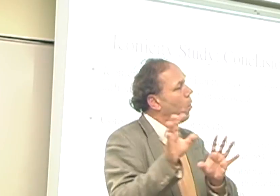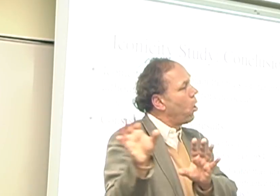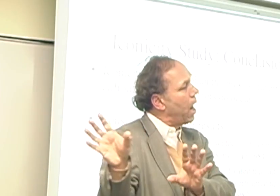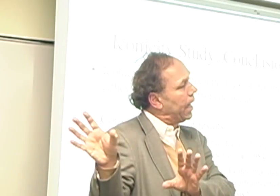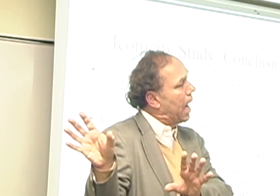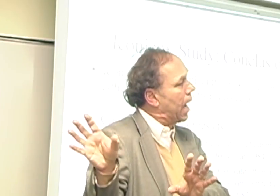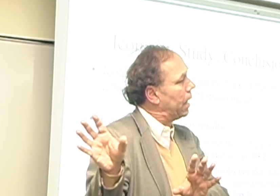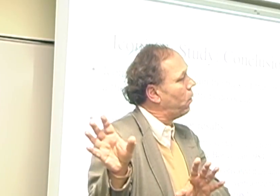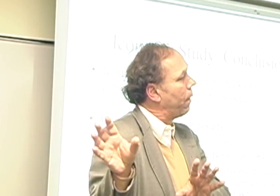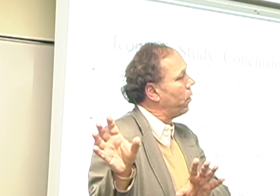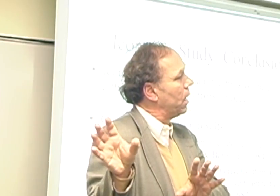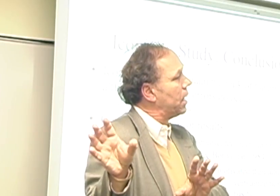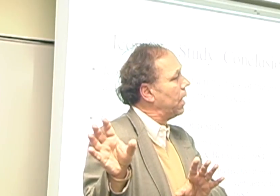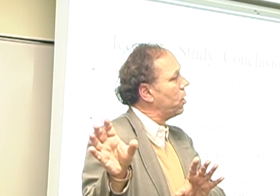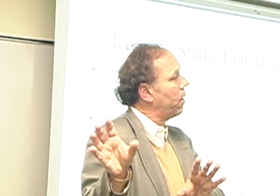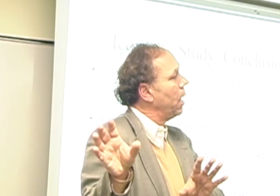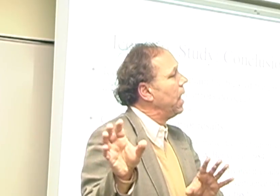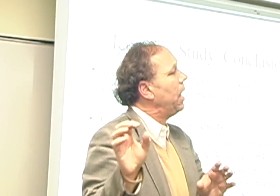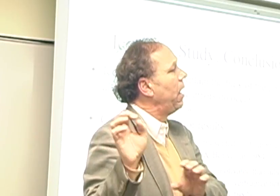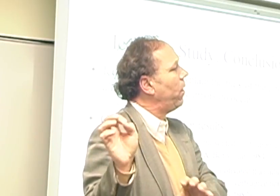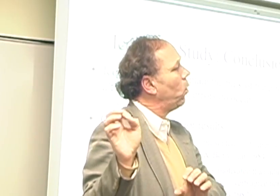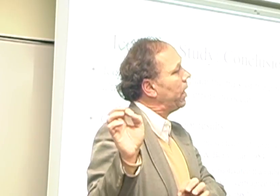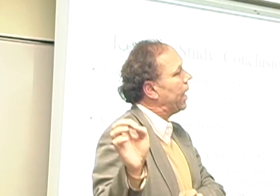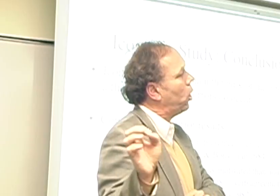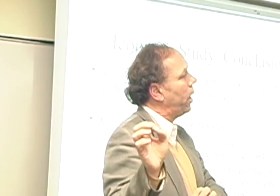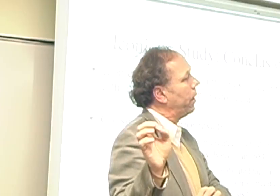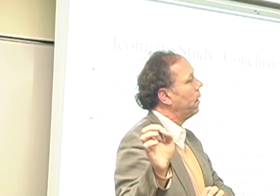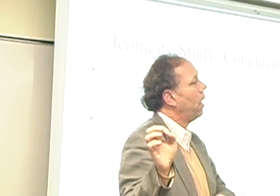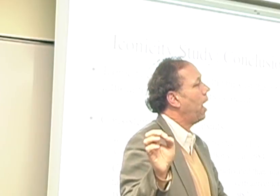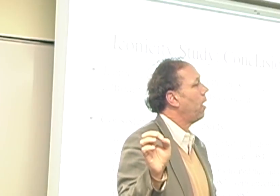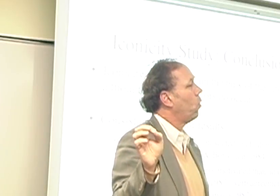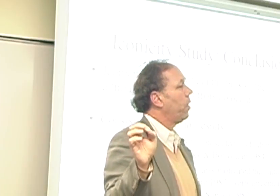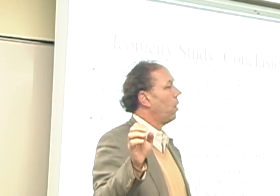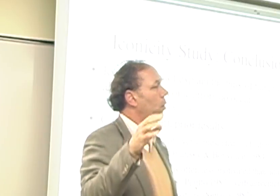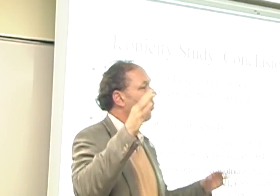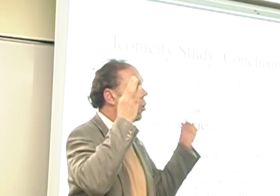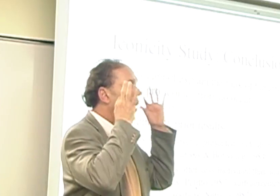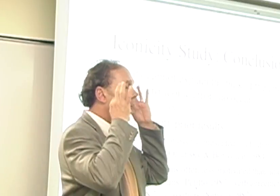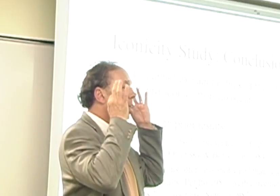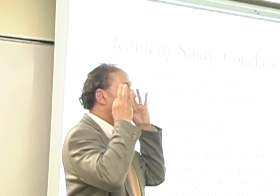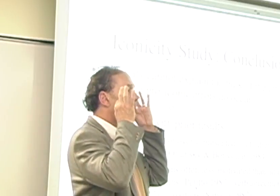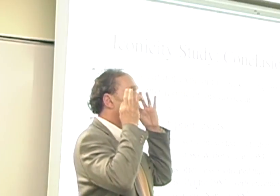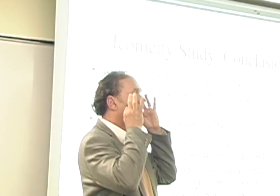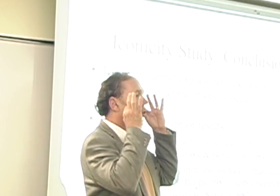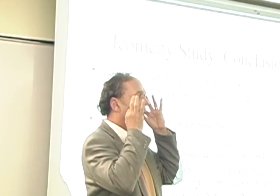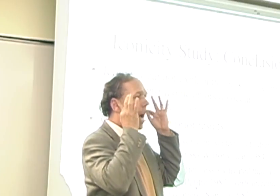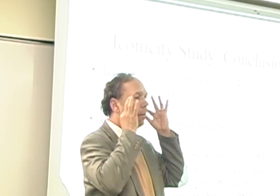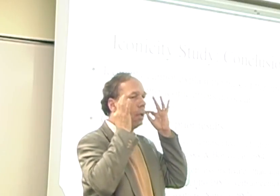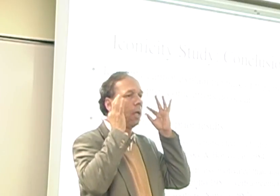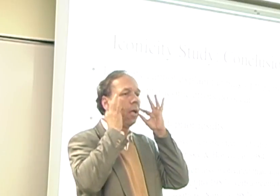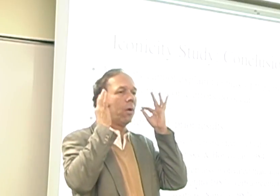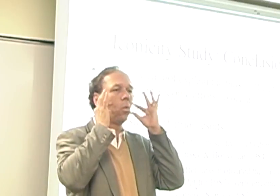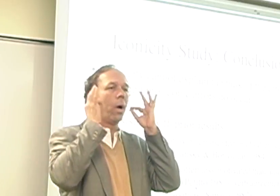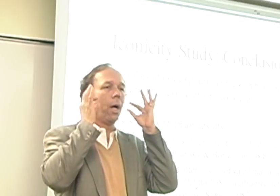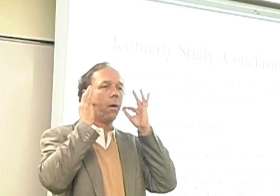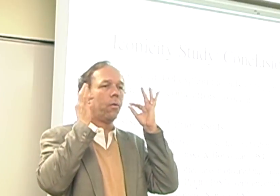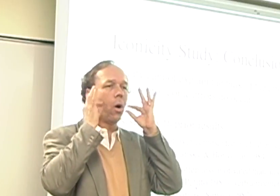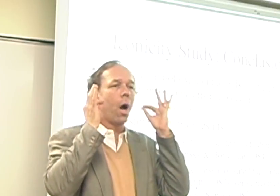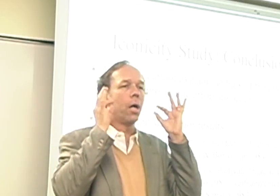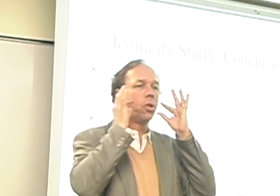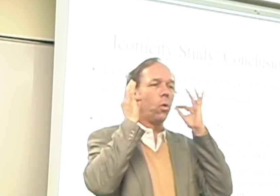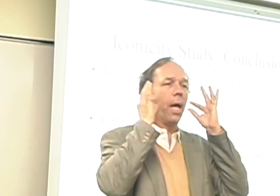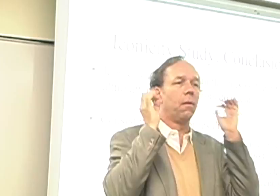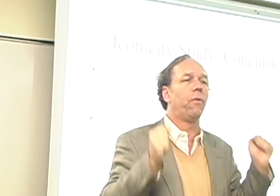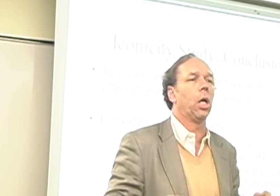towards more iconic representations, even when they could, as with those two-handed signs for cat. Even where